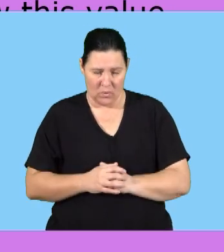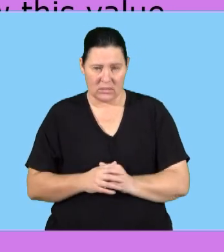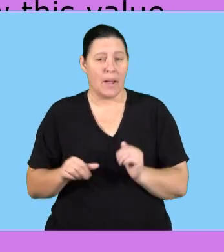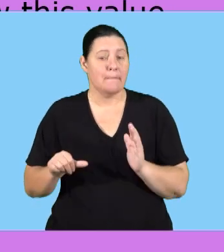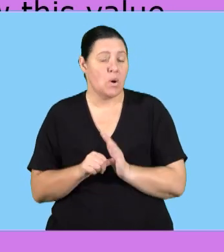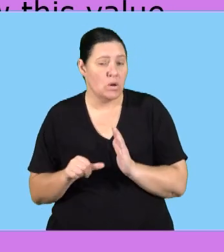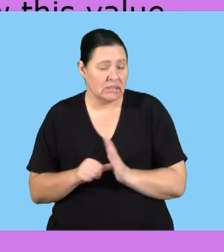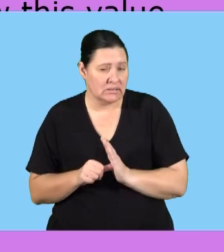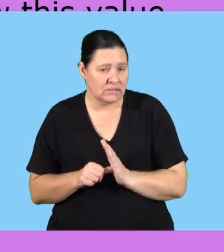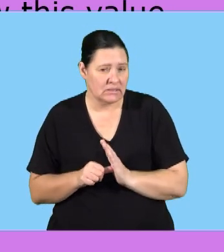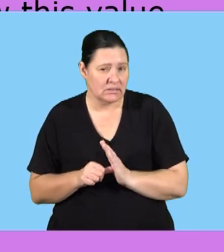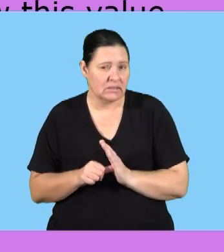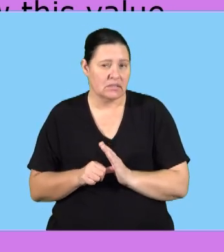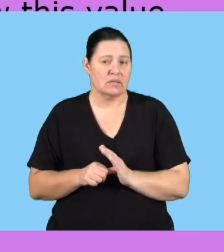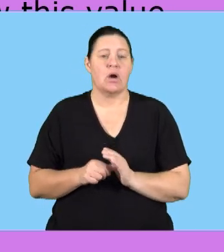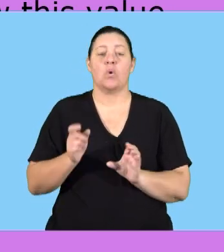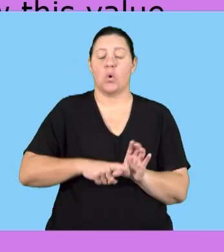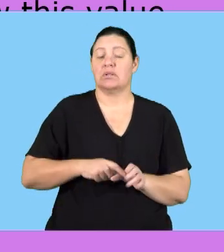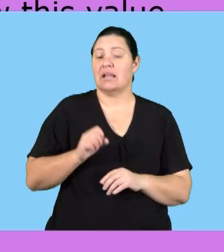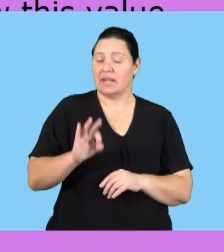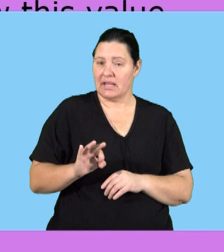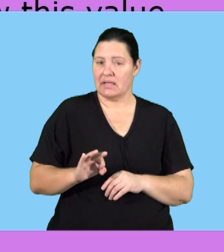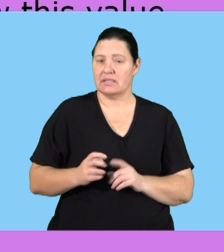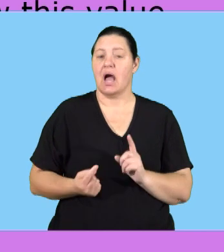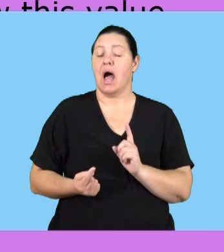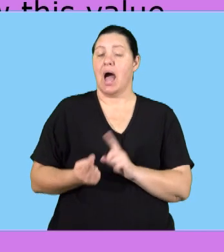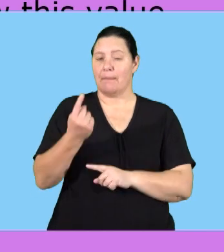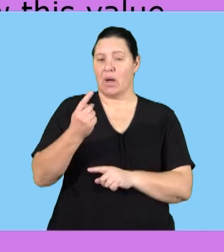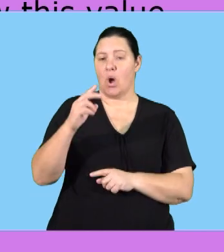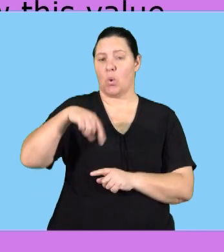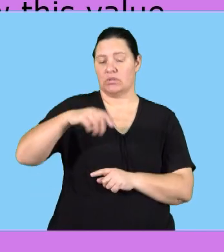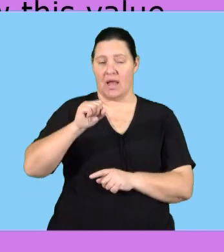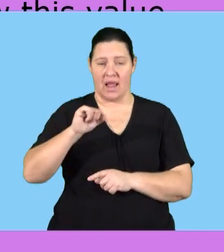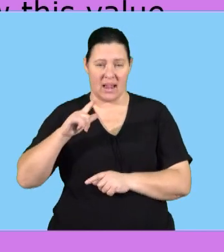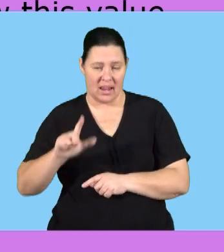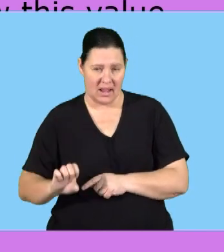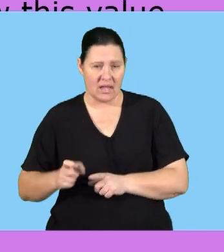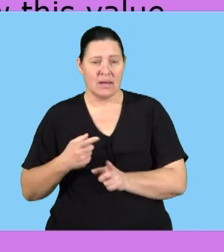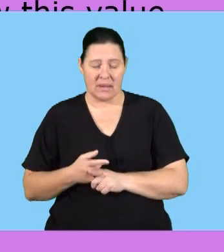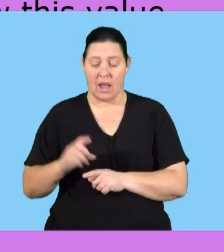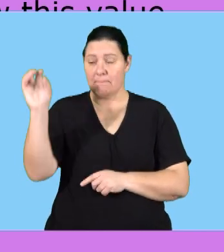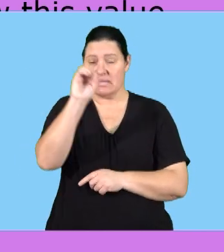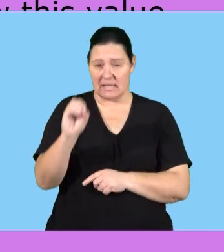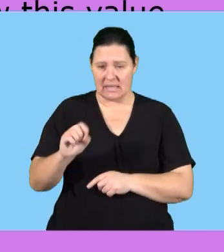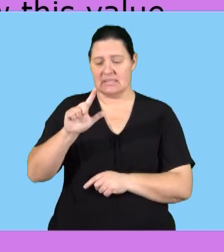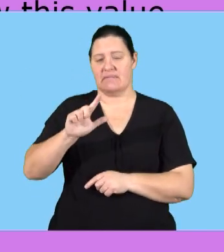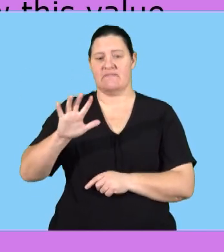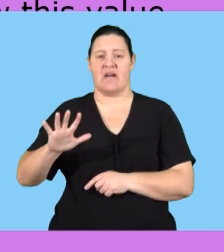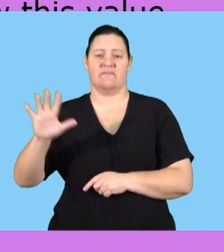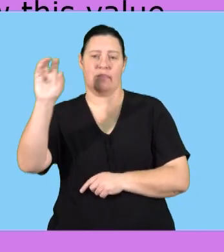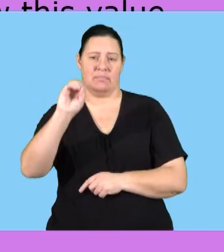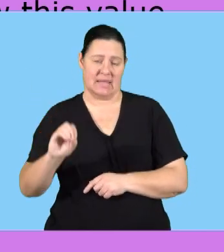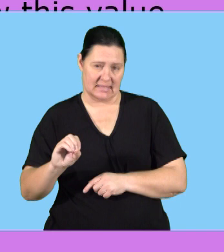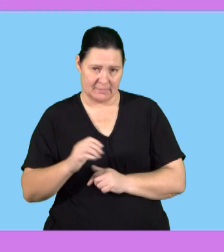Also important to know is that quartile 3 is known as the upper quartile, and in terms of percentiles, it is known as the